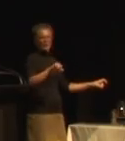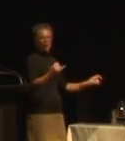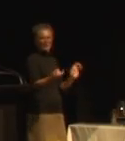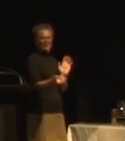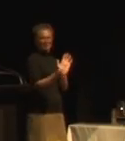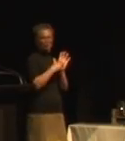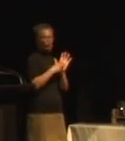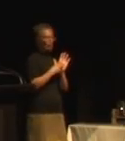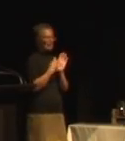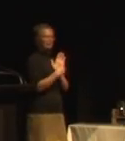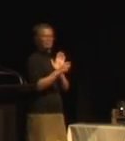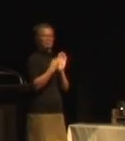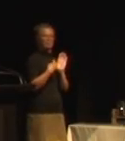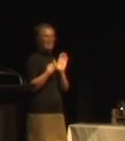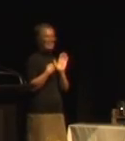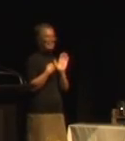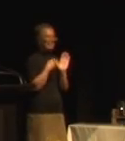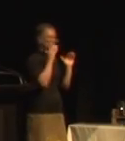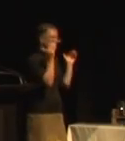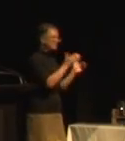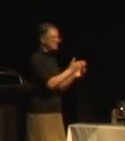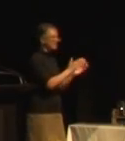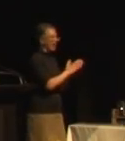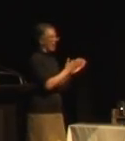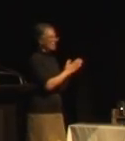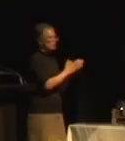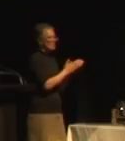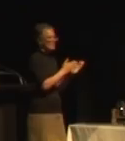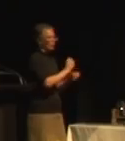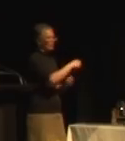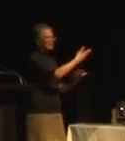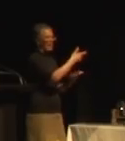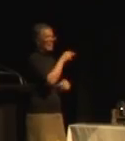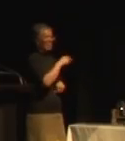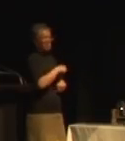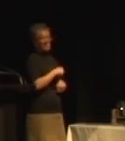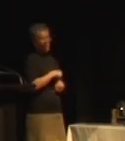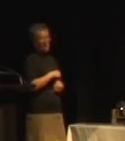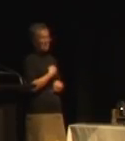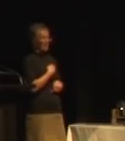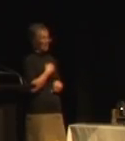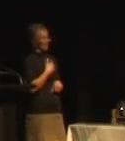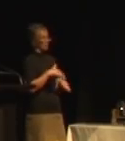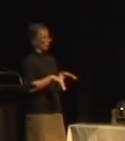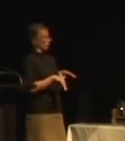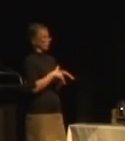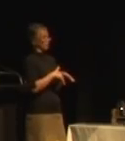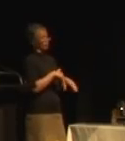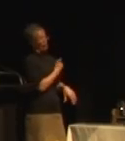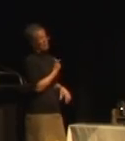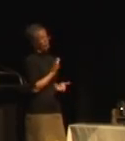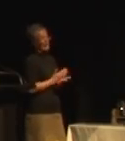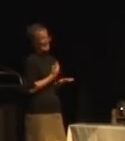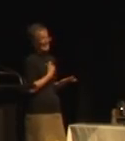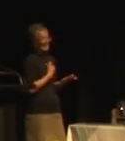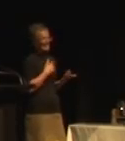contract to work on the National Library's website. To be honest, I was a bit crap. I was trying to figure out a couple